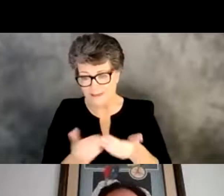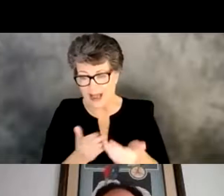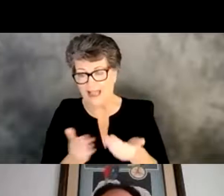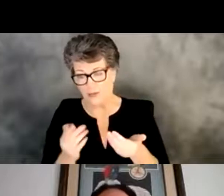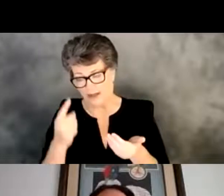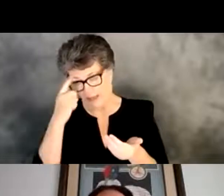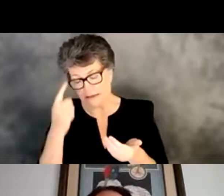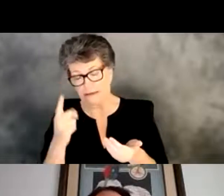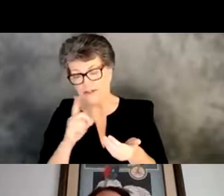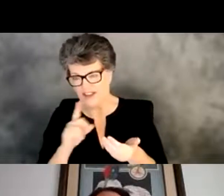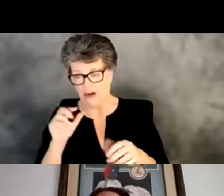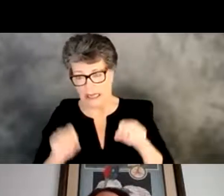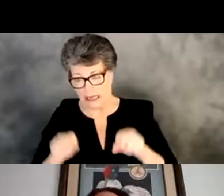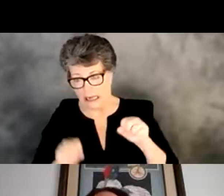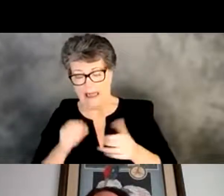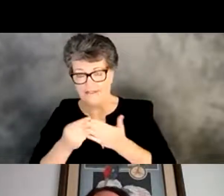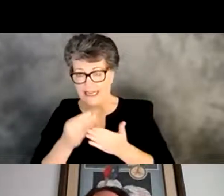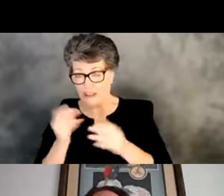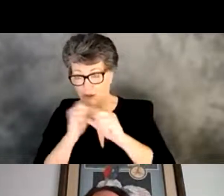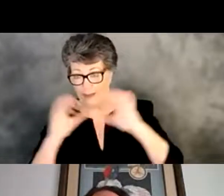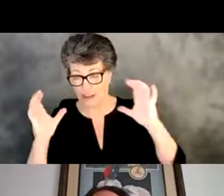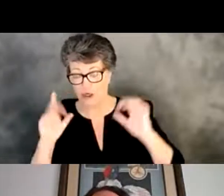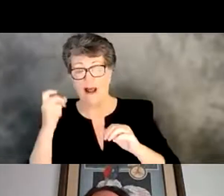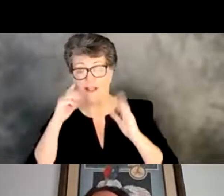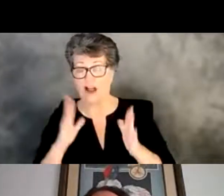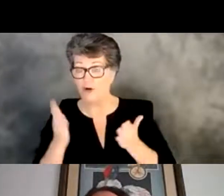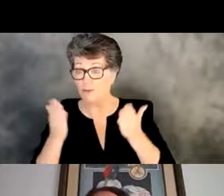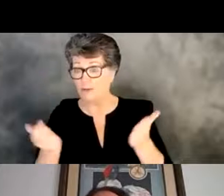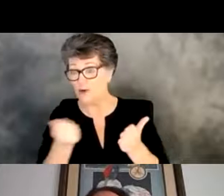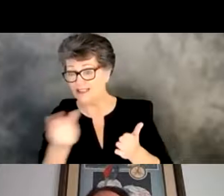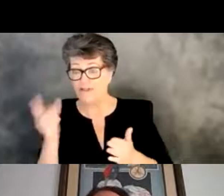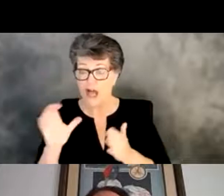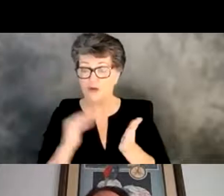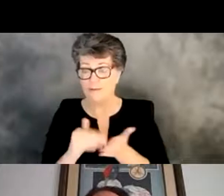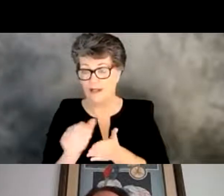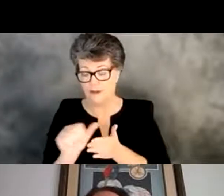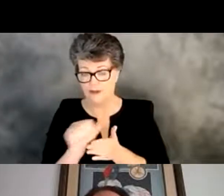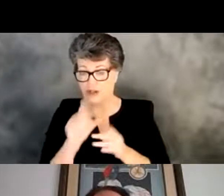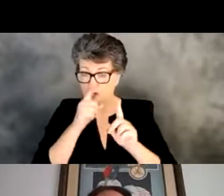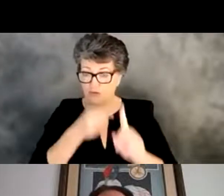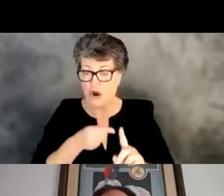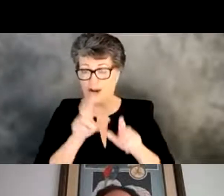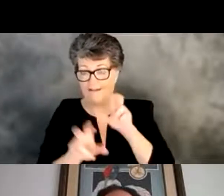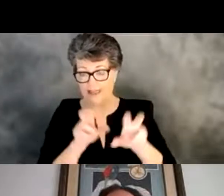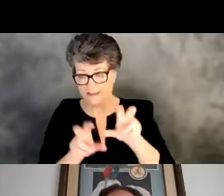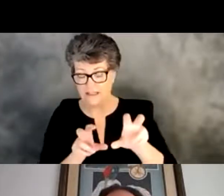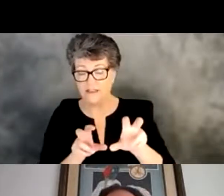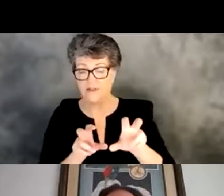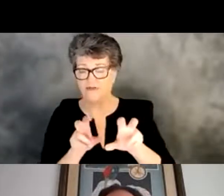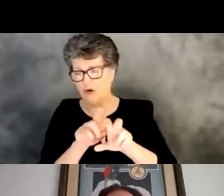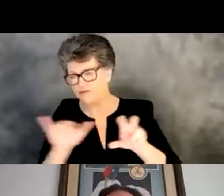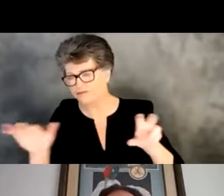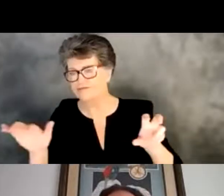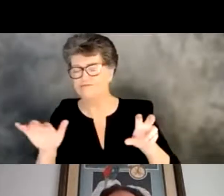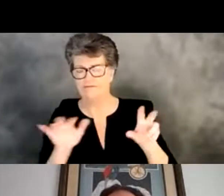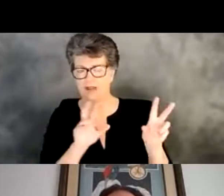very uncertain financial picture, the governor proposed several $100 million in targeted investments for a variety of initiatives